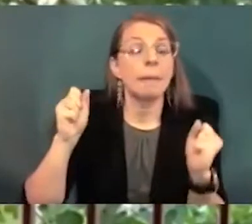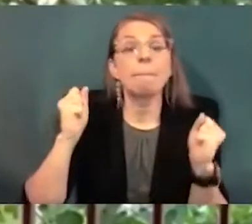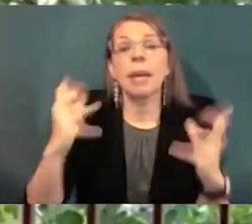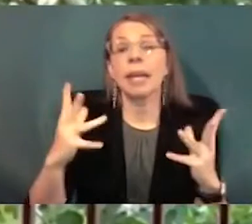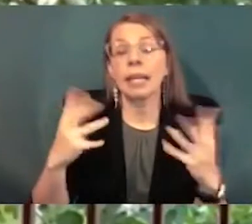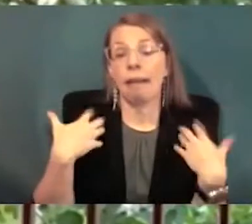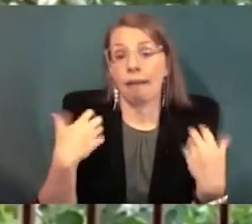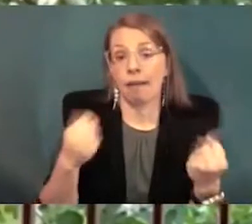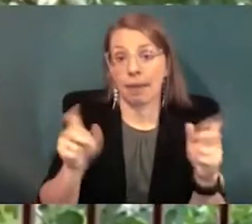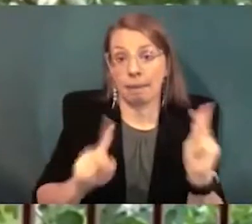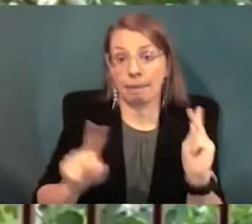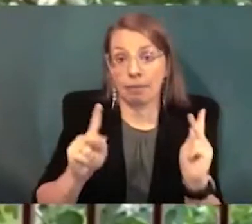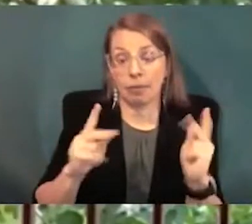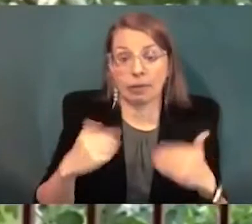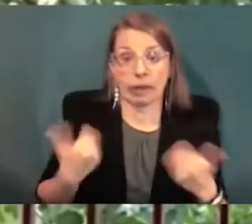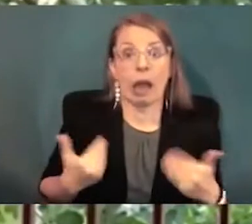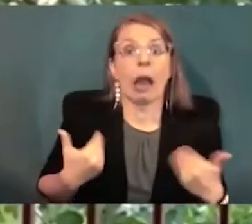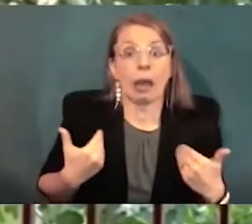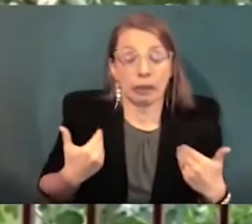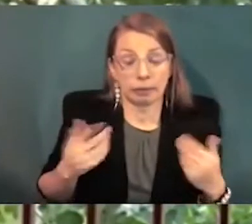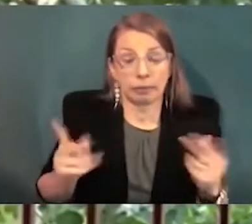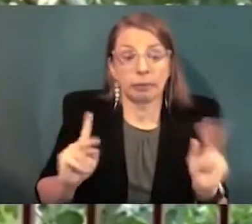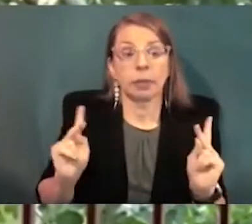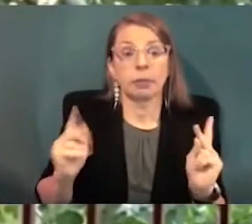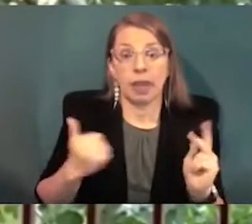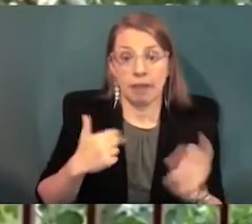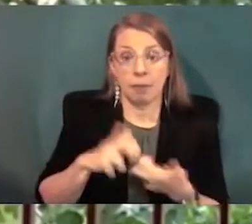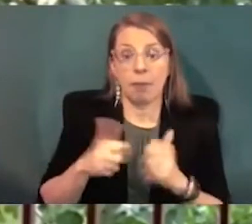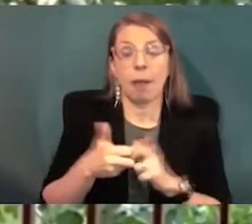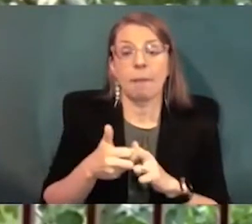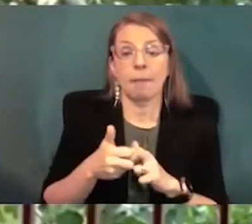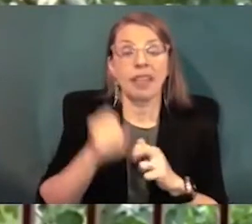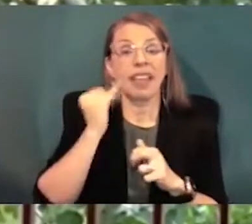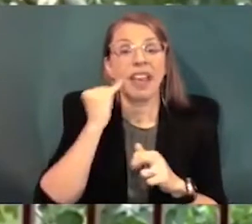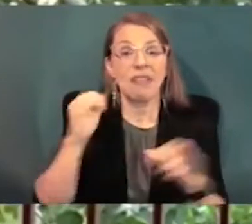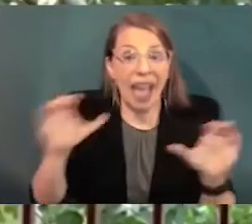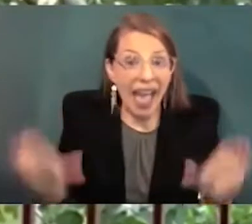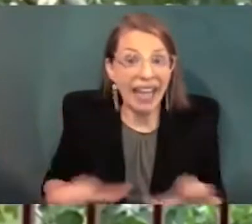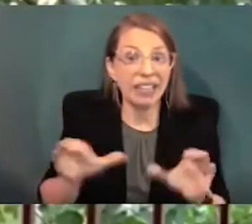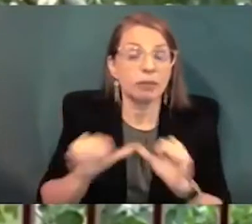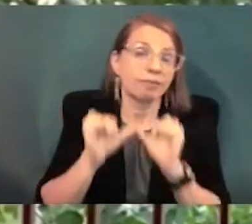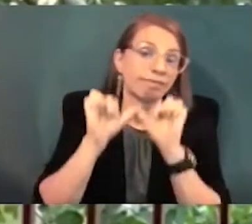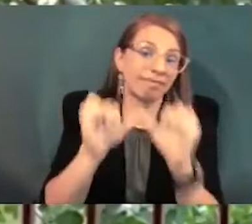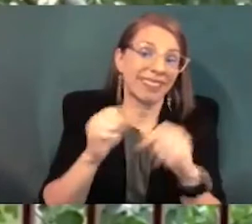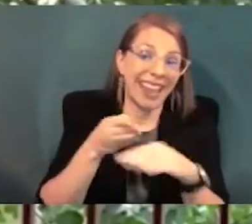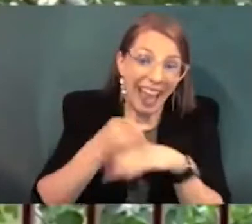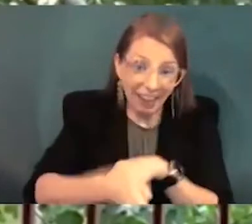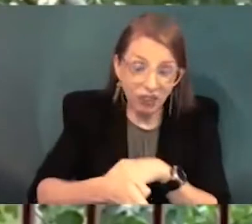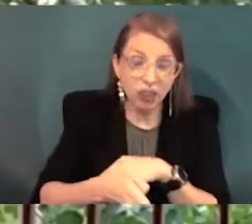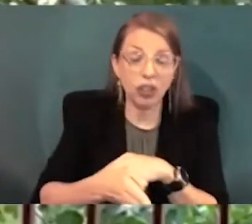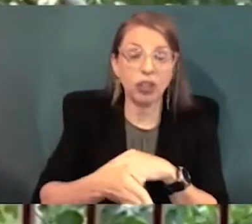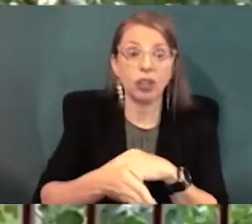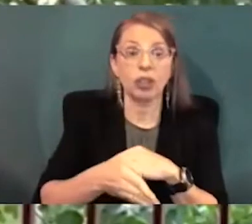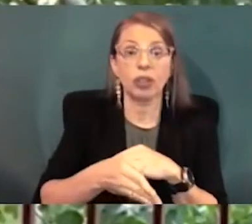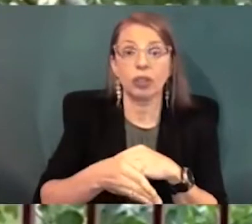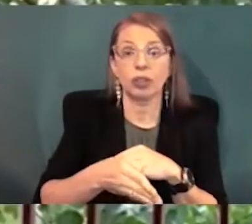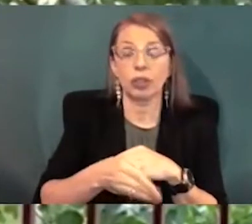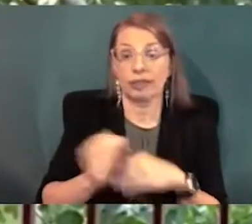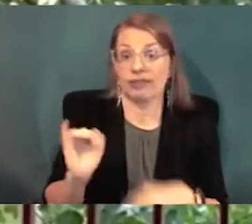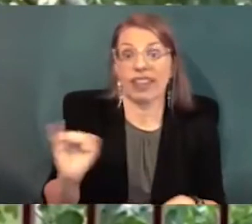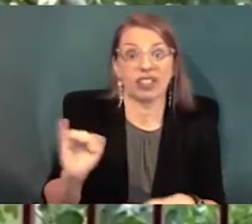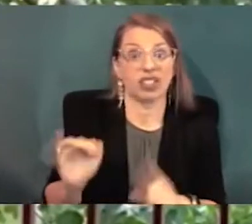people, especially even young people, have problems if they're being active after the